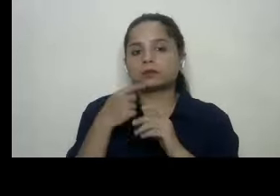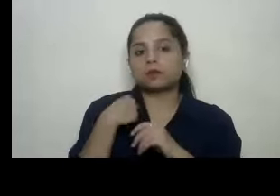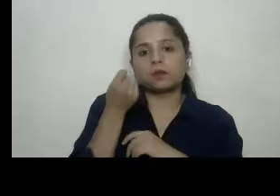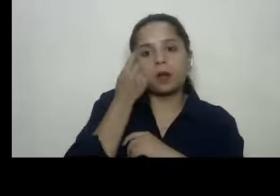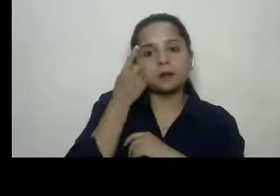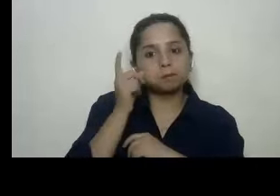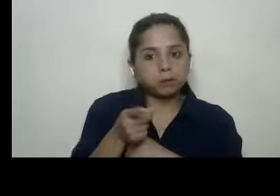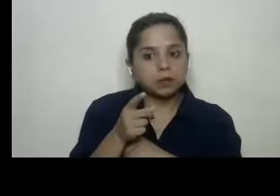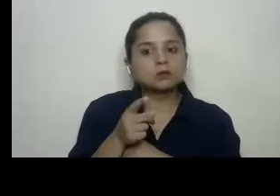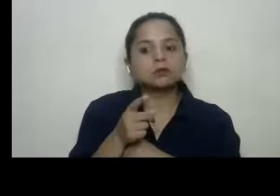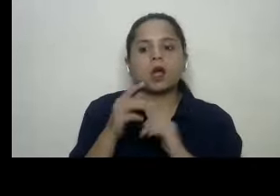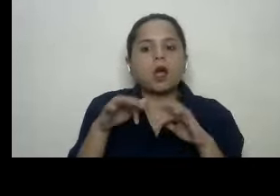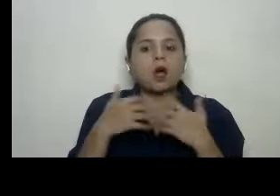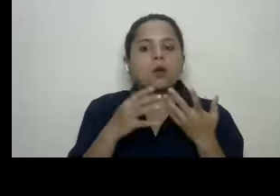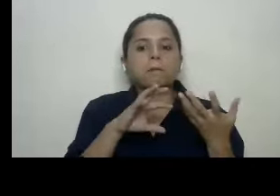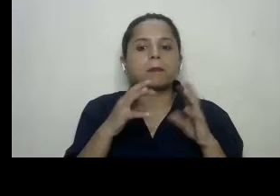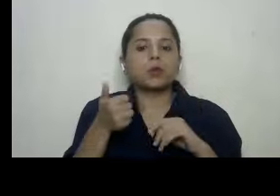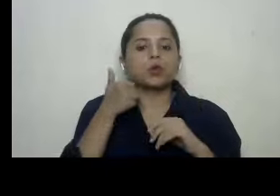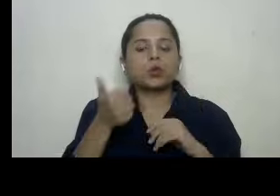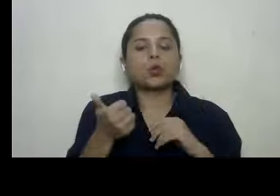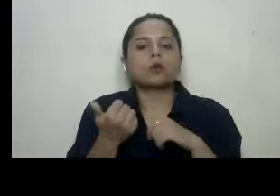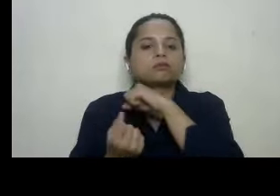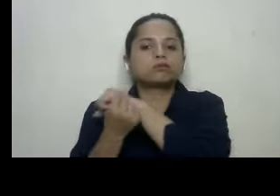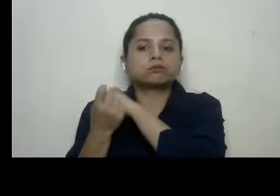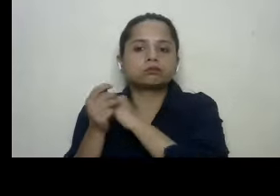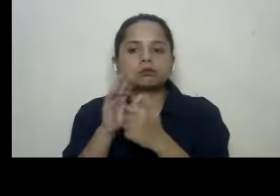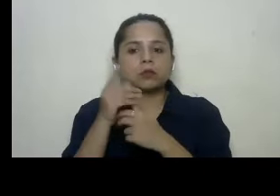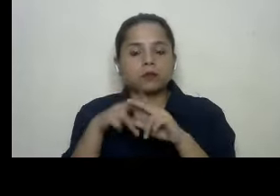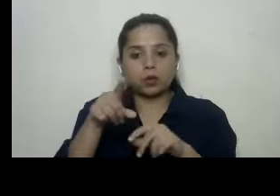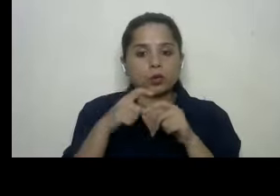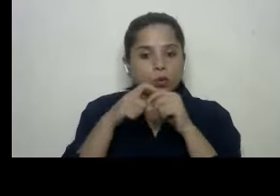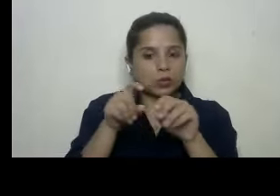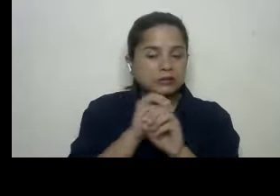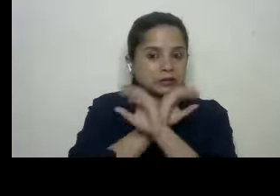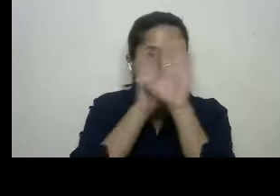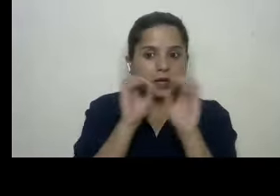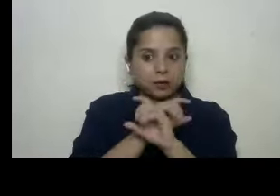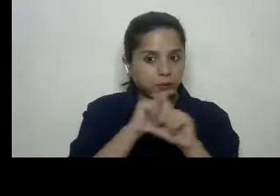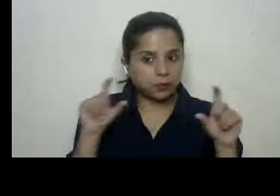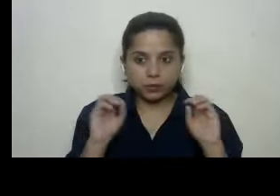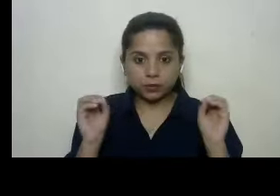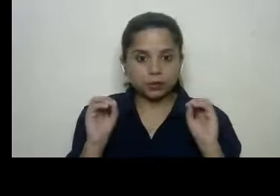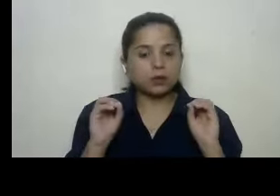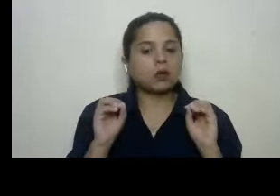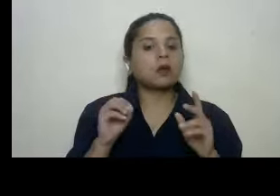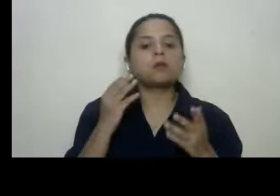the how to create good prompts. If your question is not clear, then you won't obviously get a proper